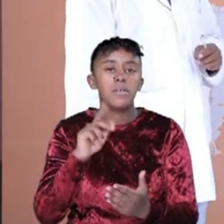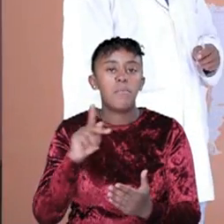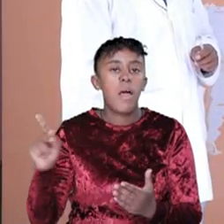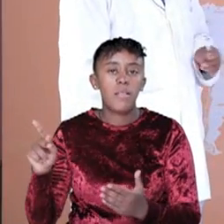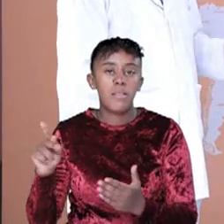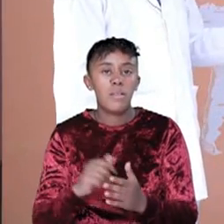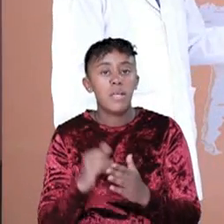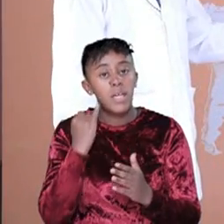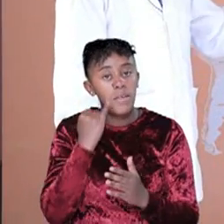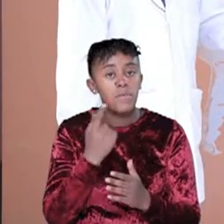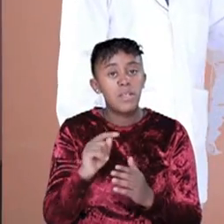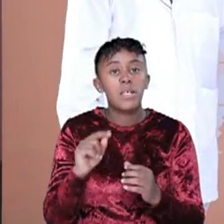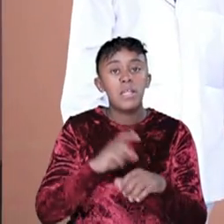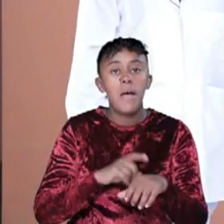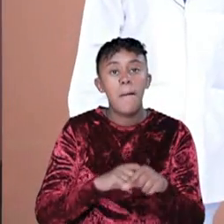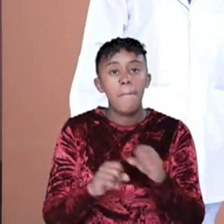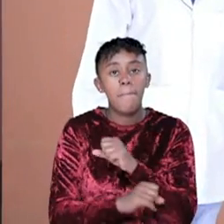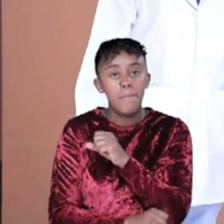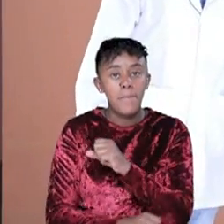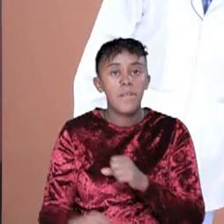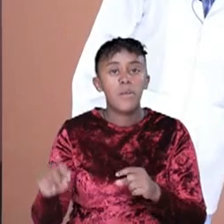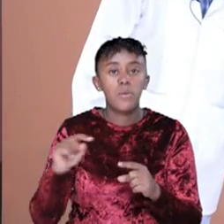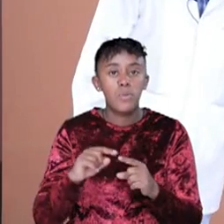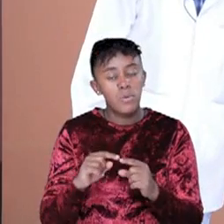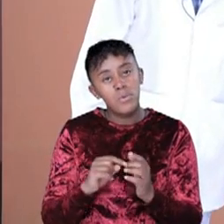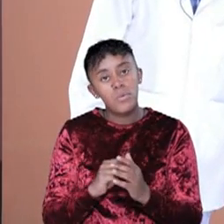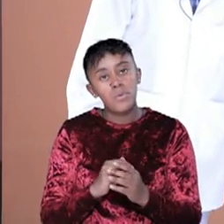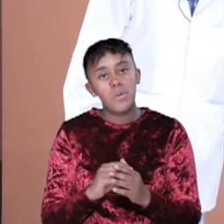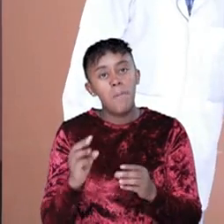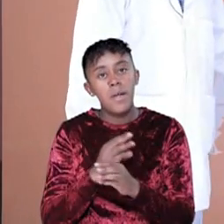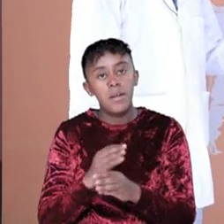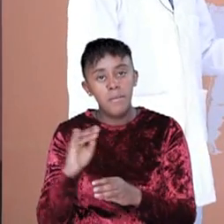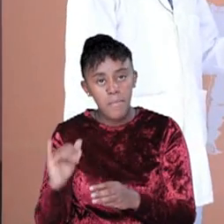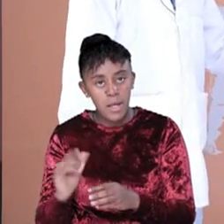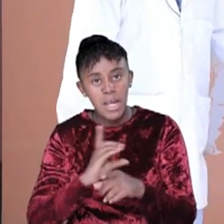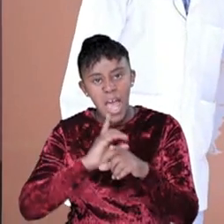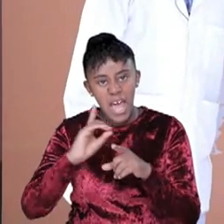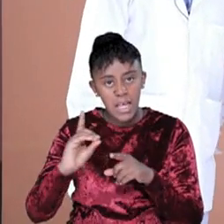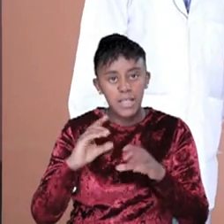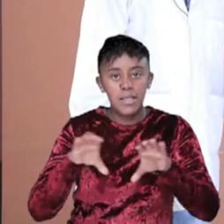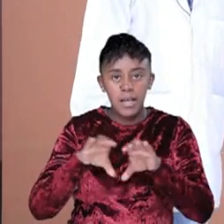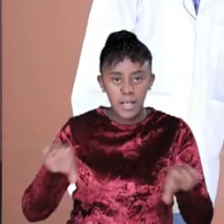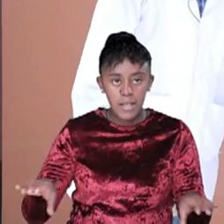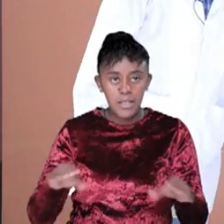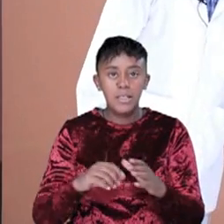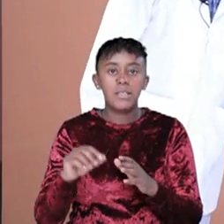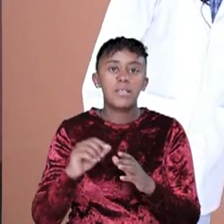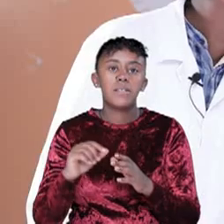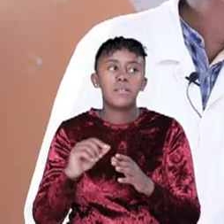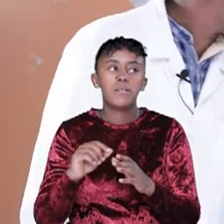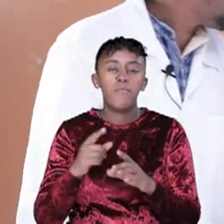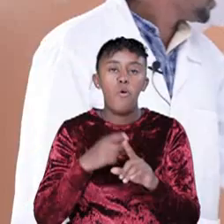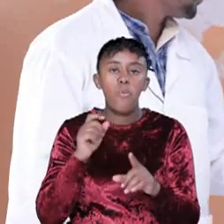plates. If the time base is applied to signals made by a direct current, the trace